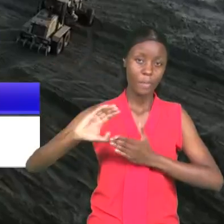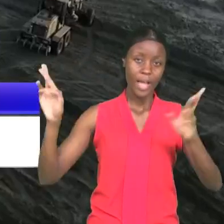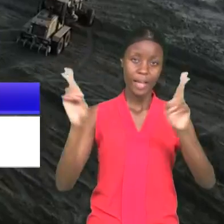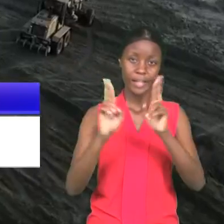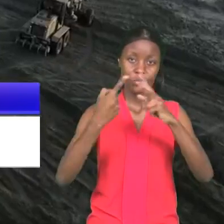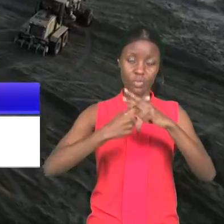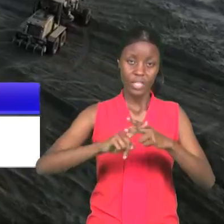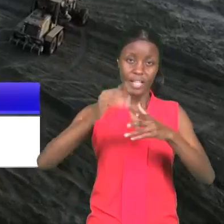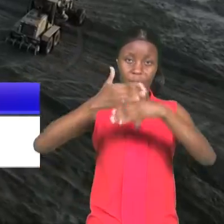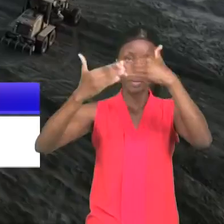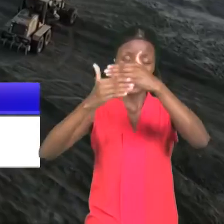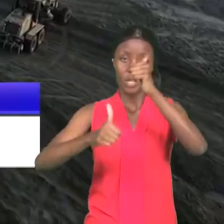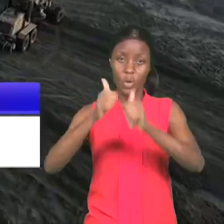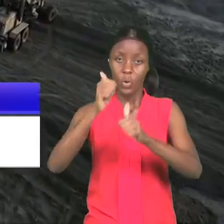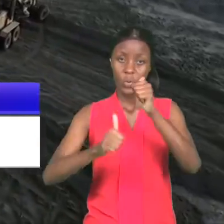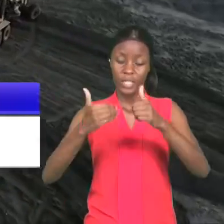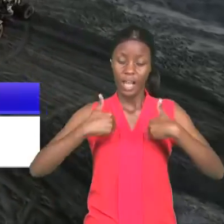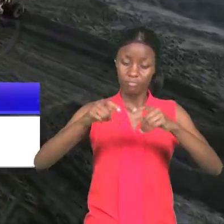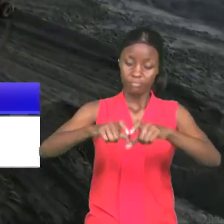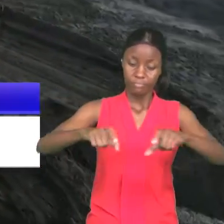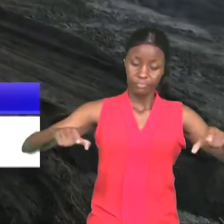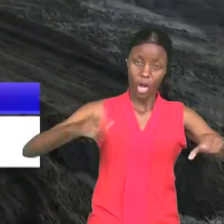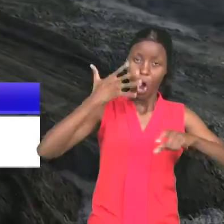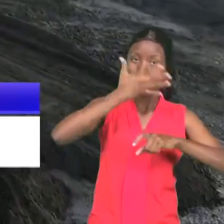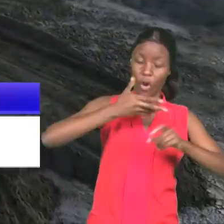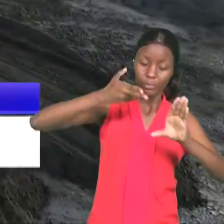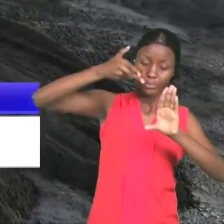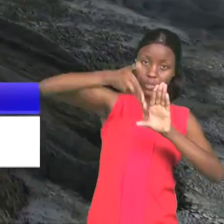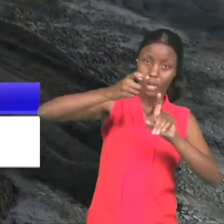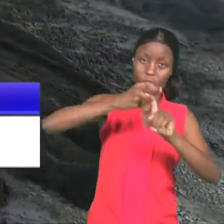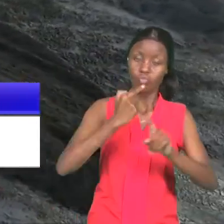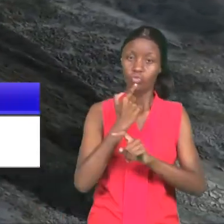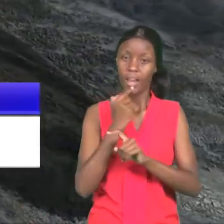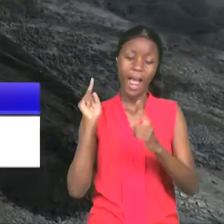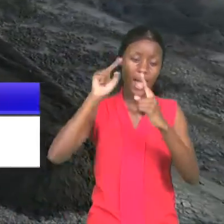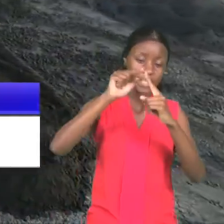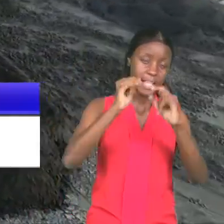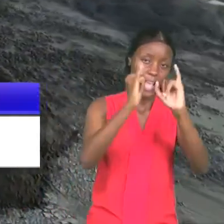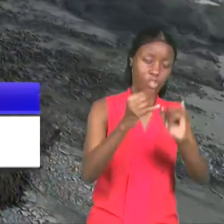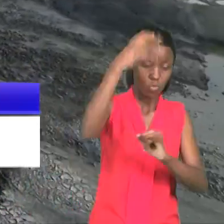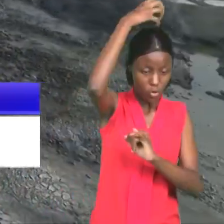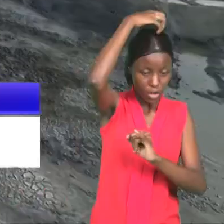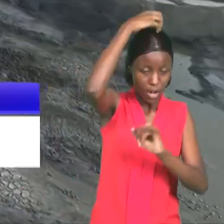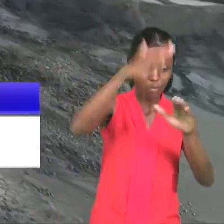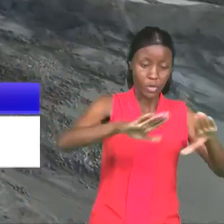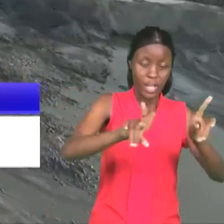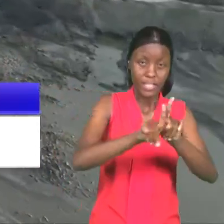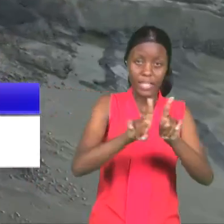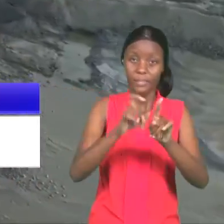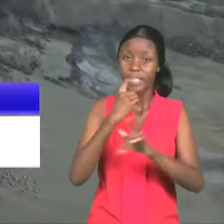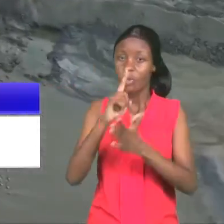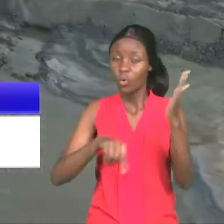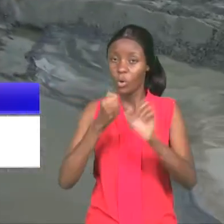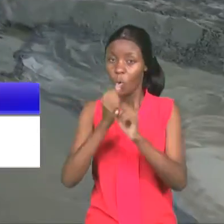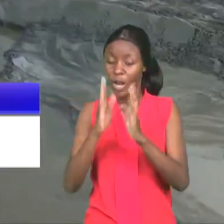the construction of a crude oil pipeline from the Turkana oil fields to the new port. He urged workers to remain vigilant and